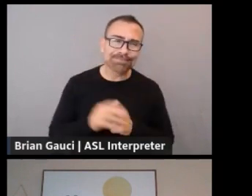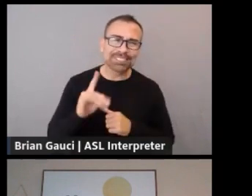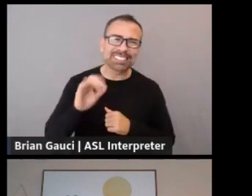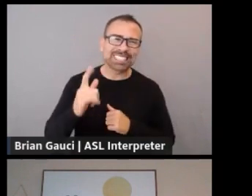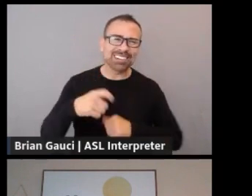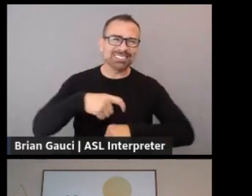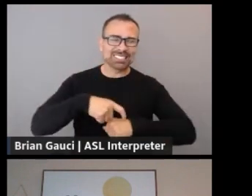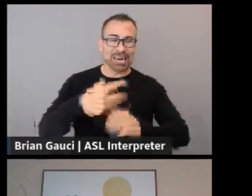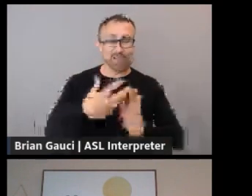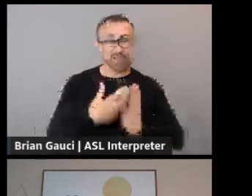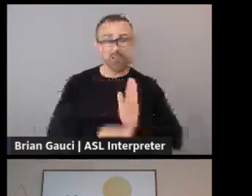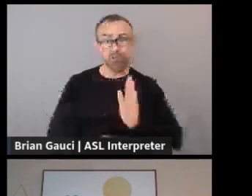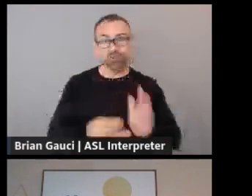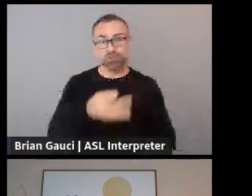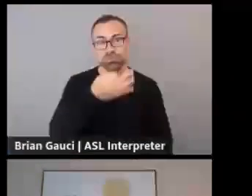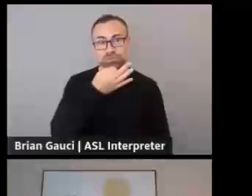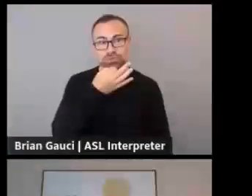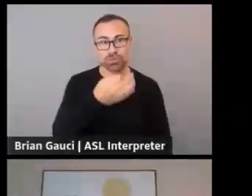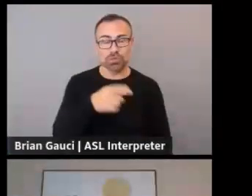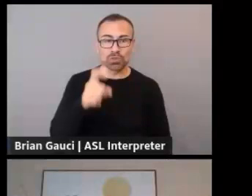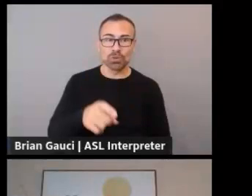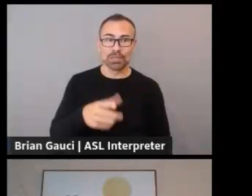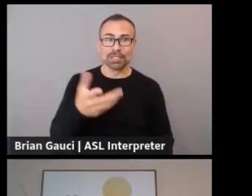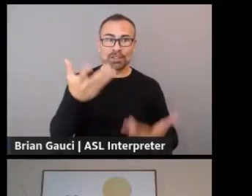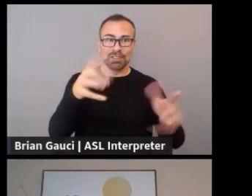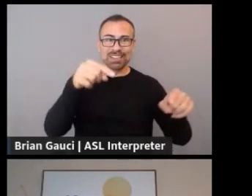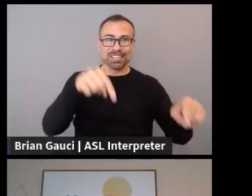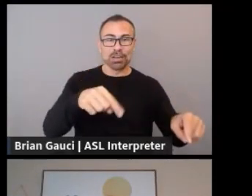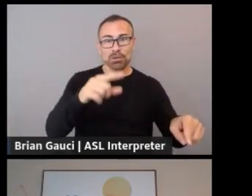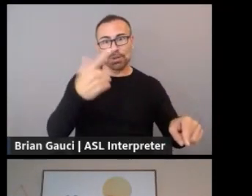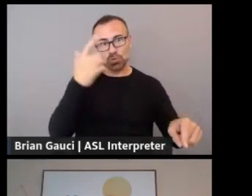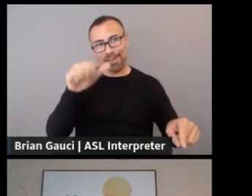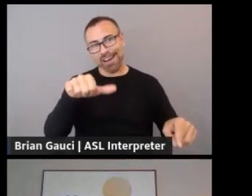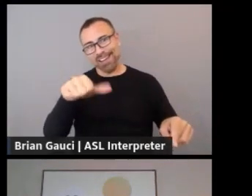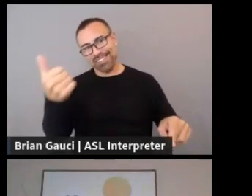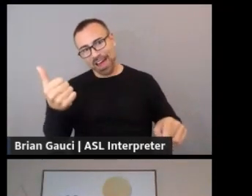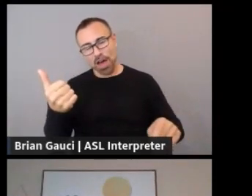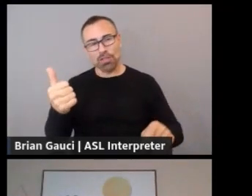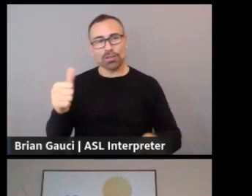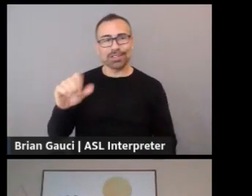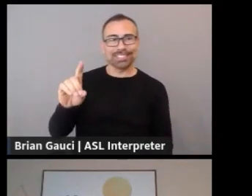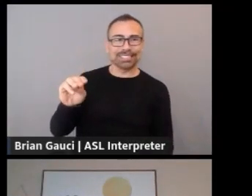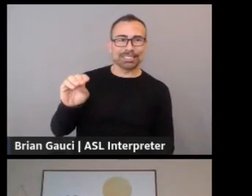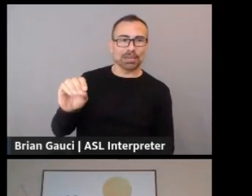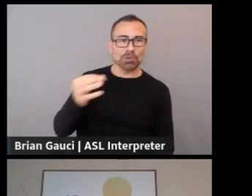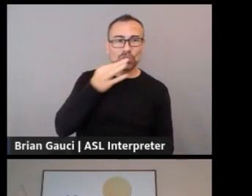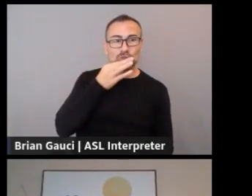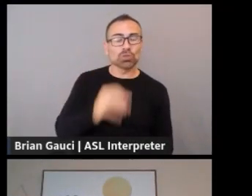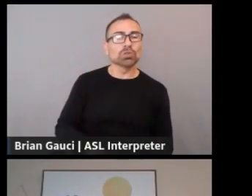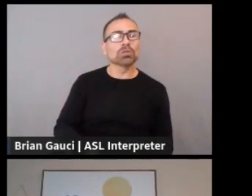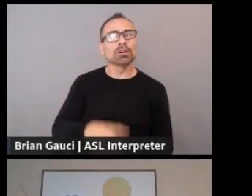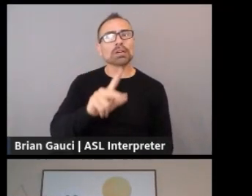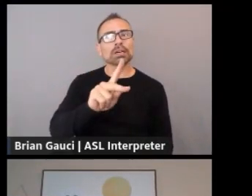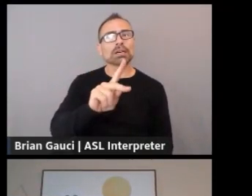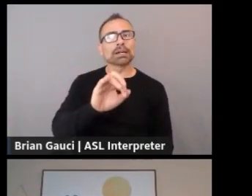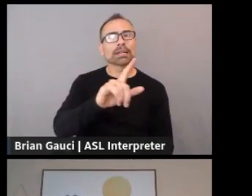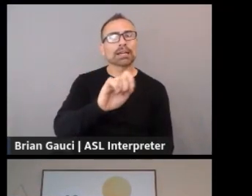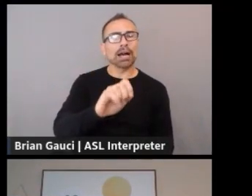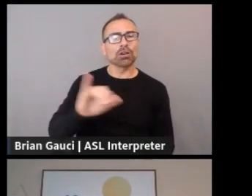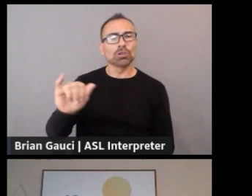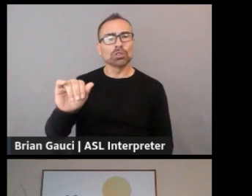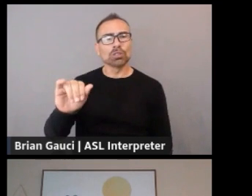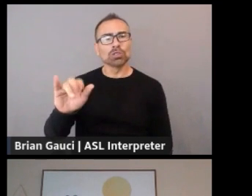we're going to have to wrap up because we have another really exciting demo coming on. Kyle and June, this was